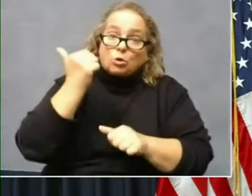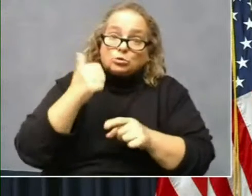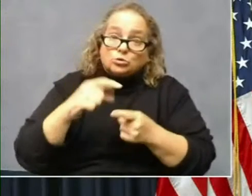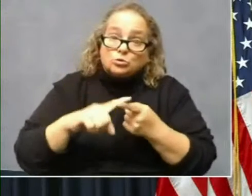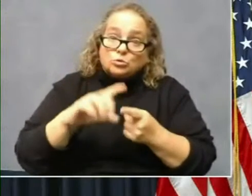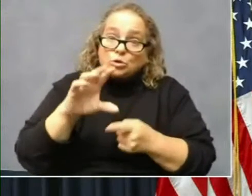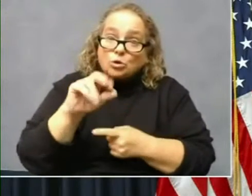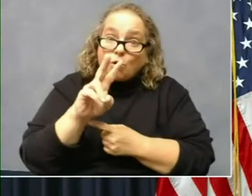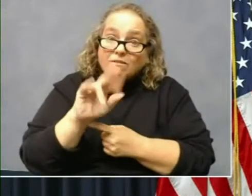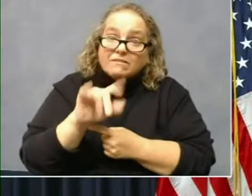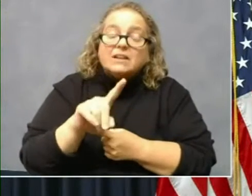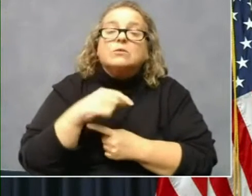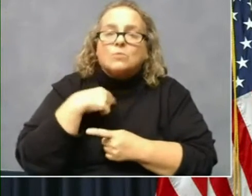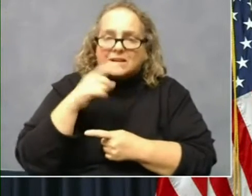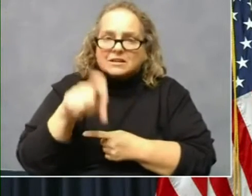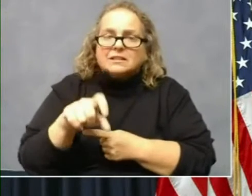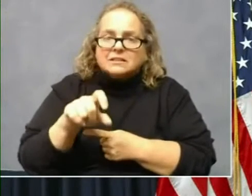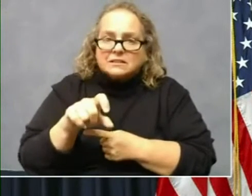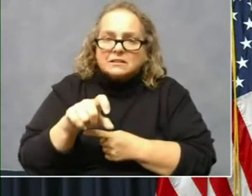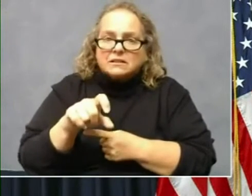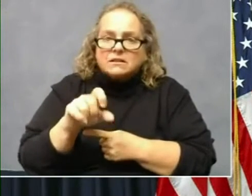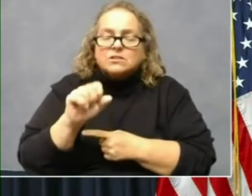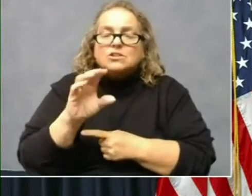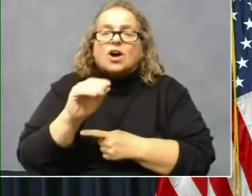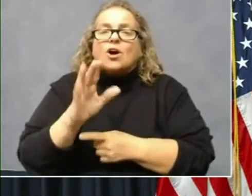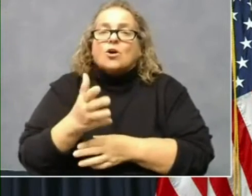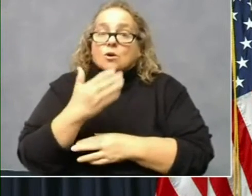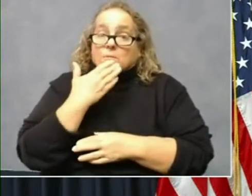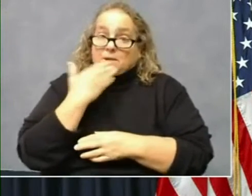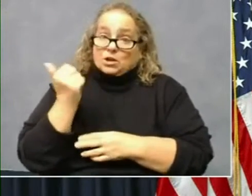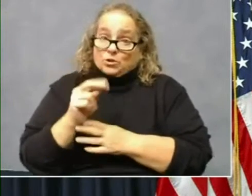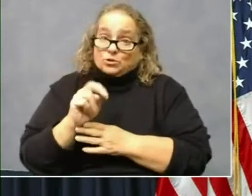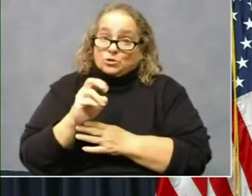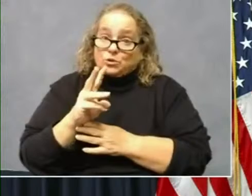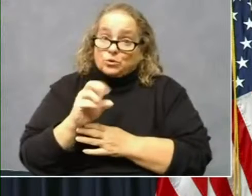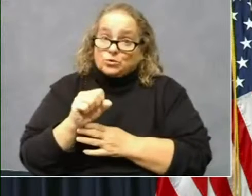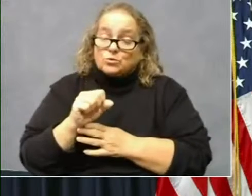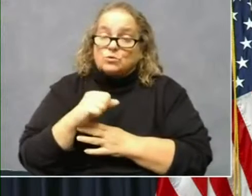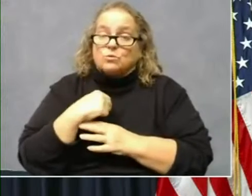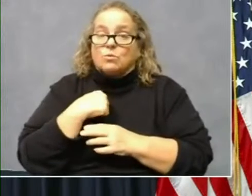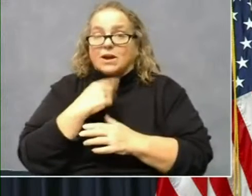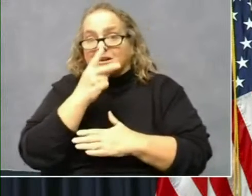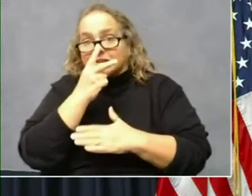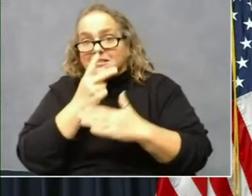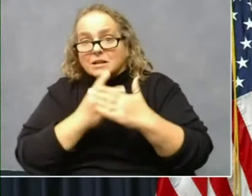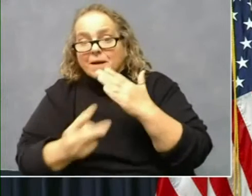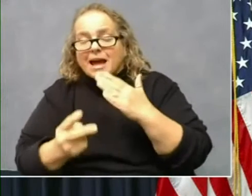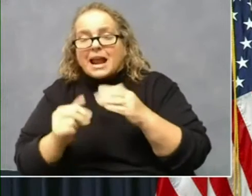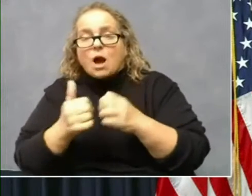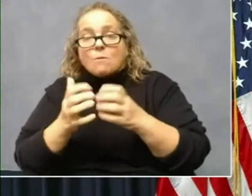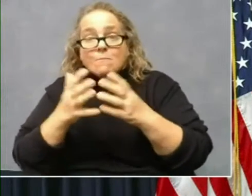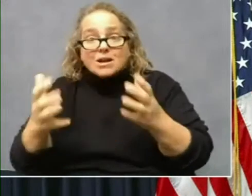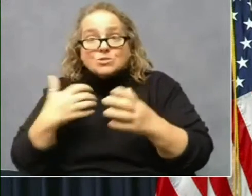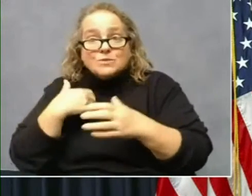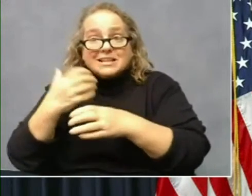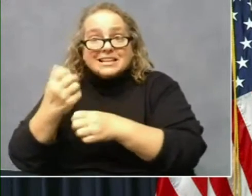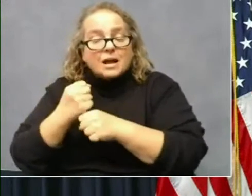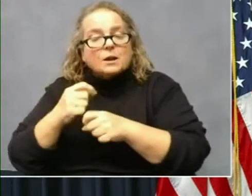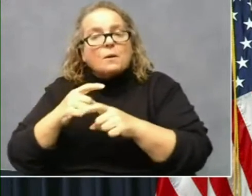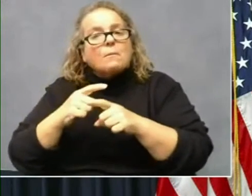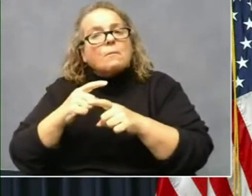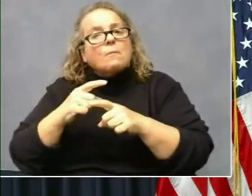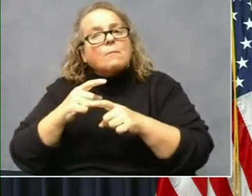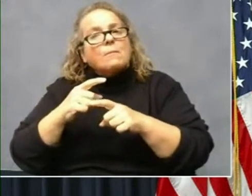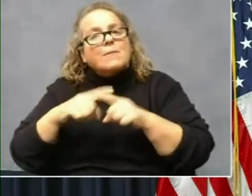we anticipate we're going to get, but still not getting past that first grouping, at least for December. But the more we get in December,